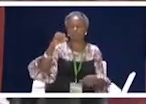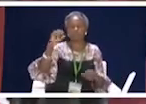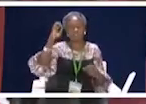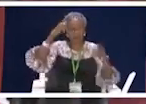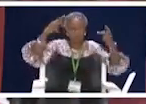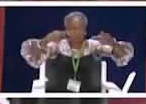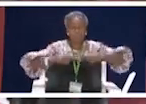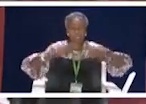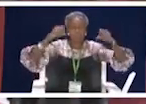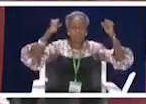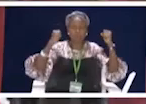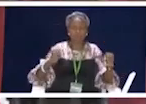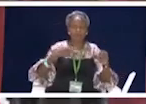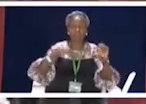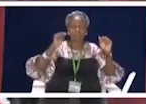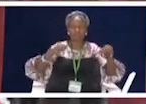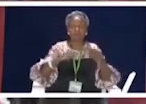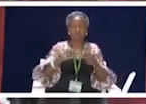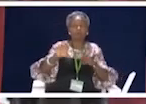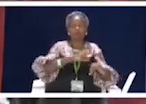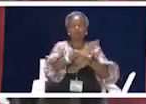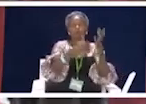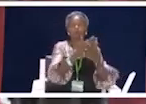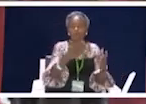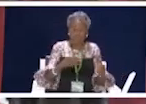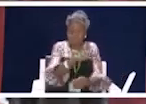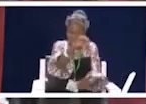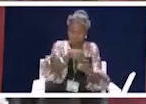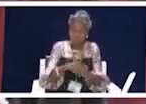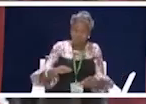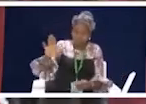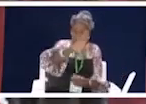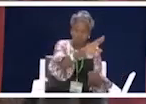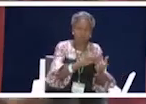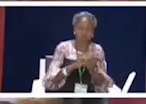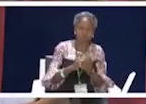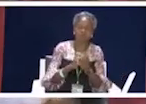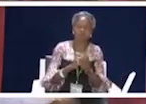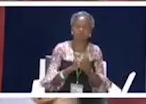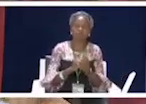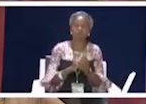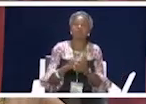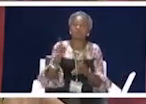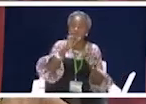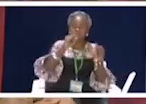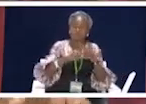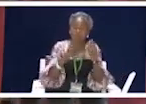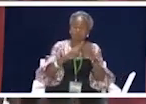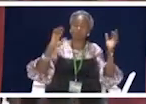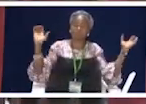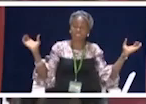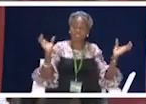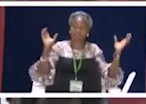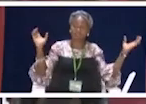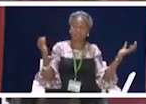power, the ability to do all things, including your own. In fact, you can begin to celebrate up